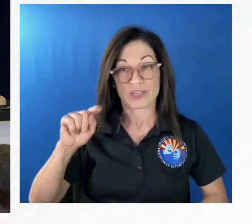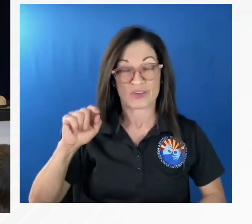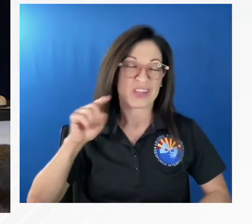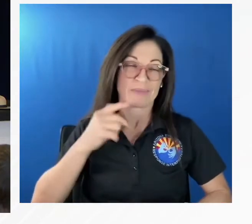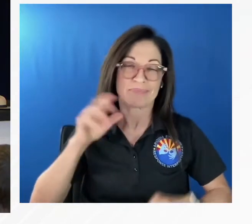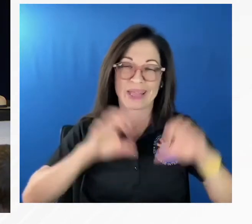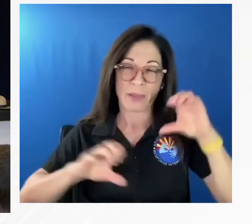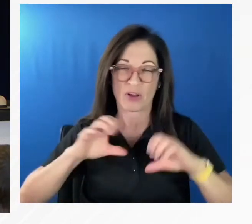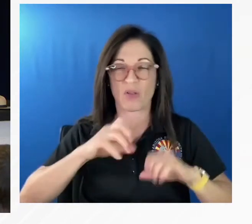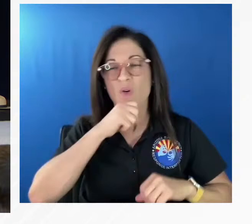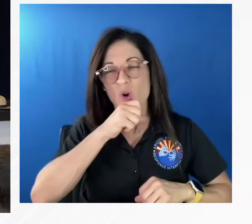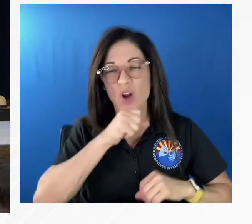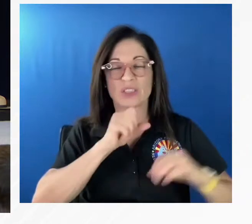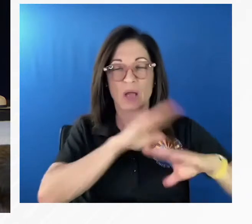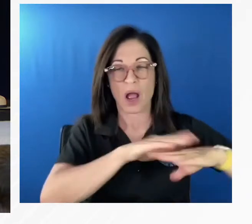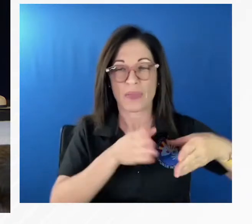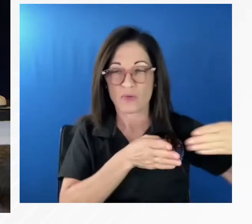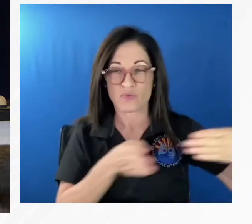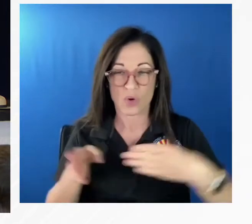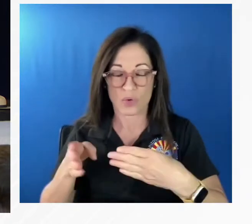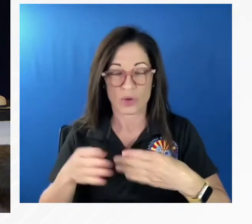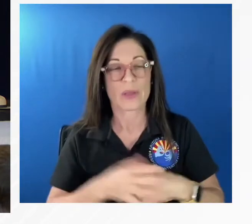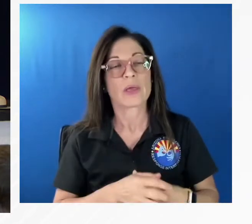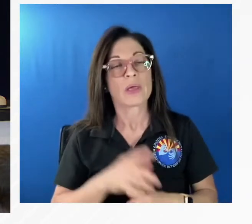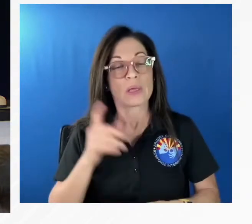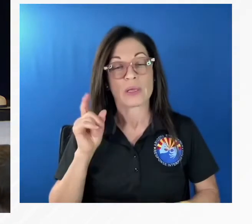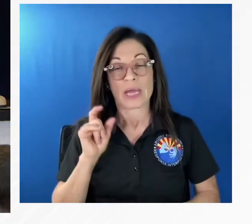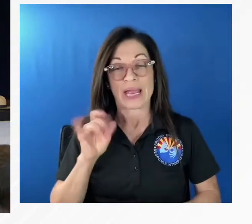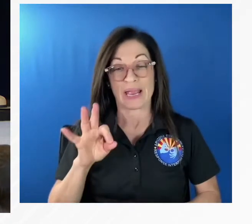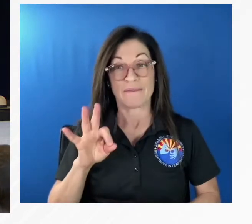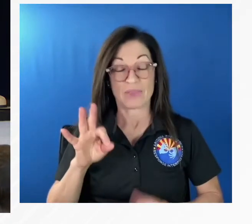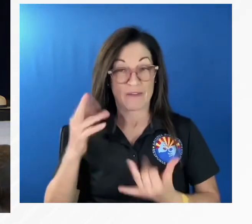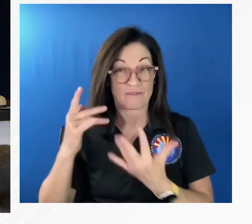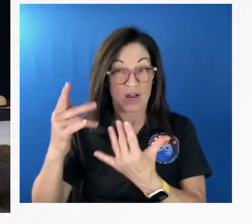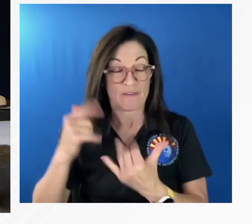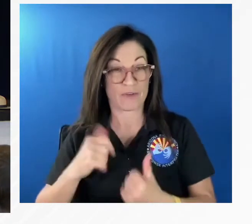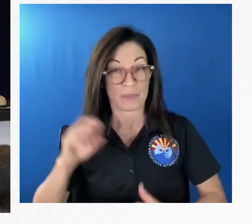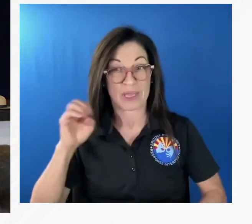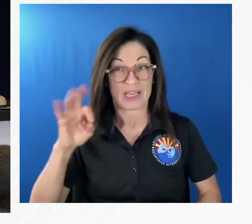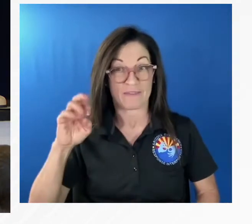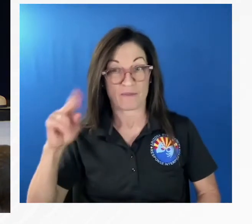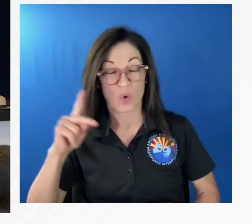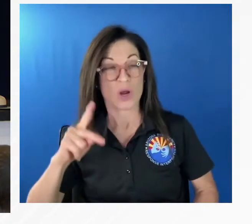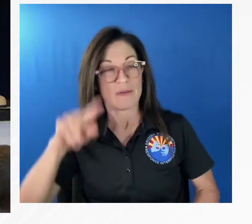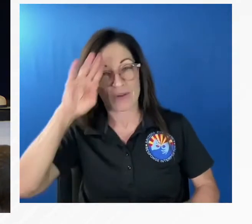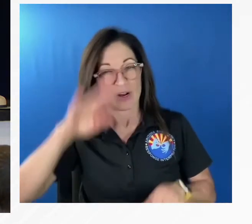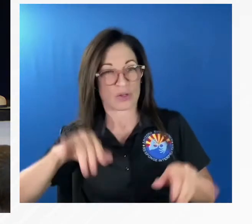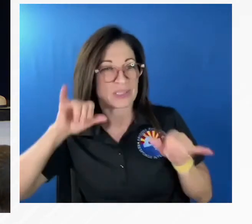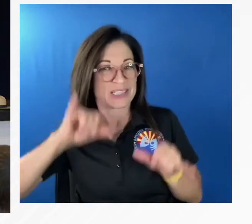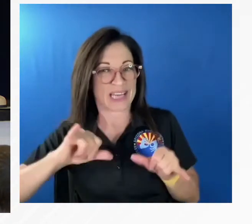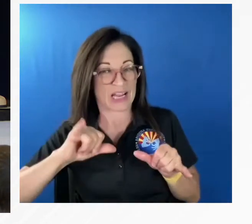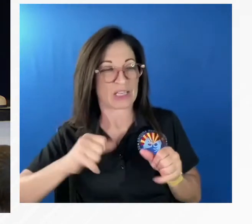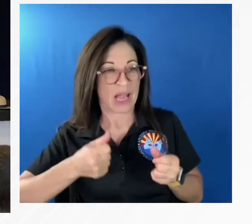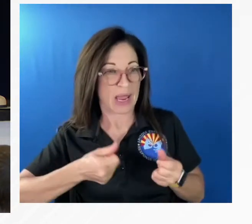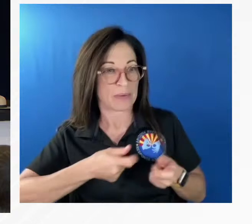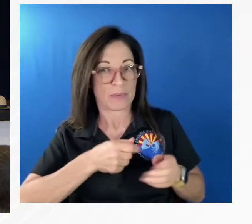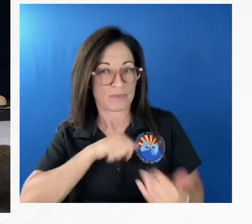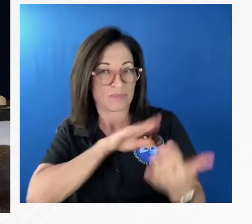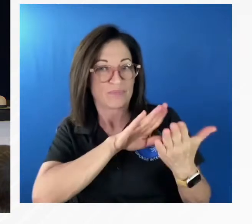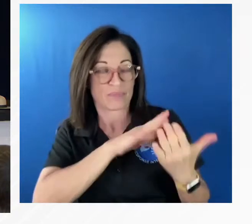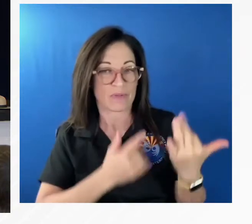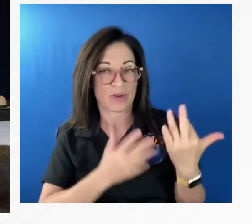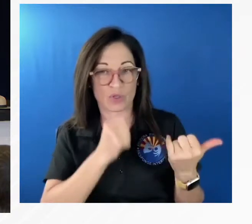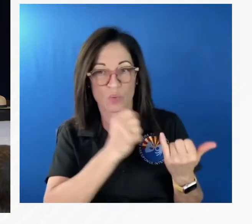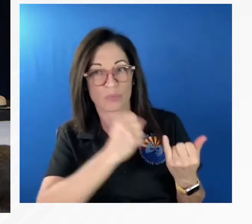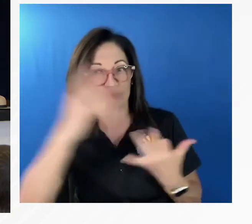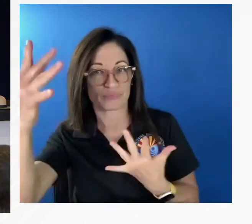came out of the East Fork, that we had the ability for firefighters to make a stand there so it wouldn't make a run. All of these pink H's